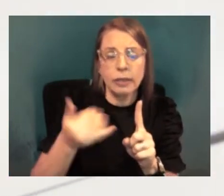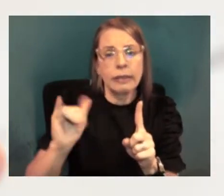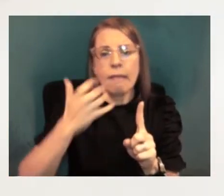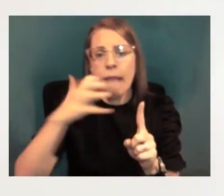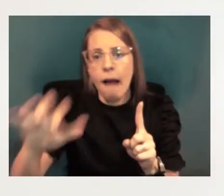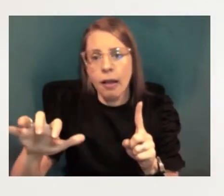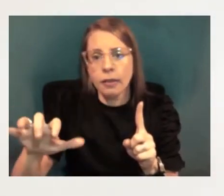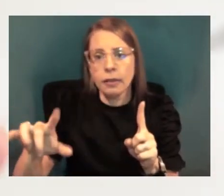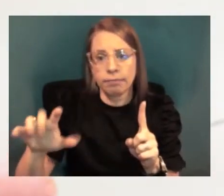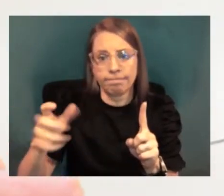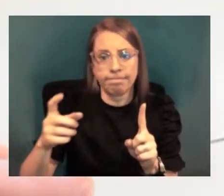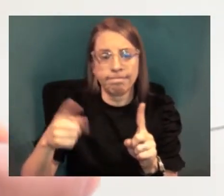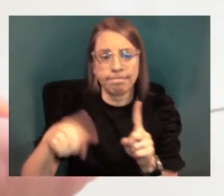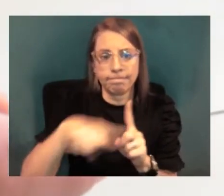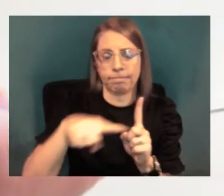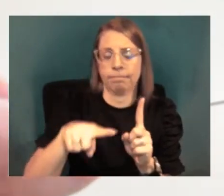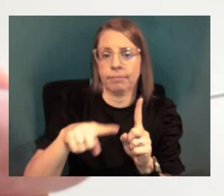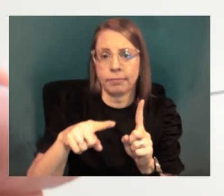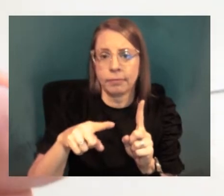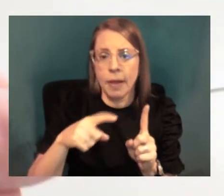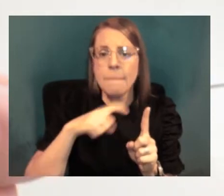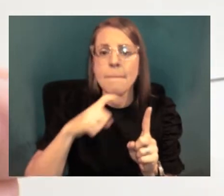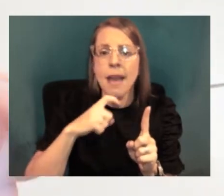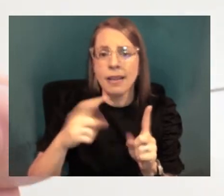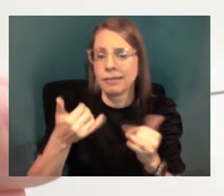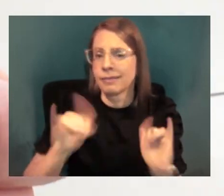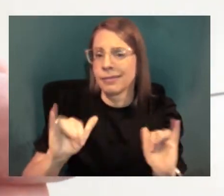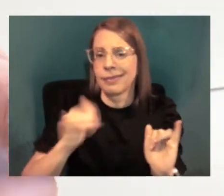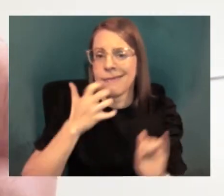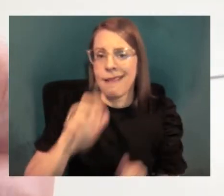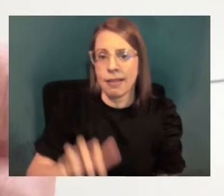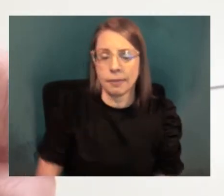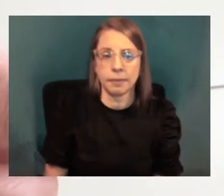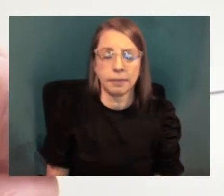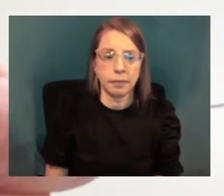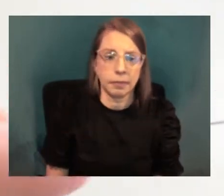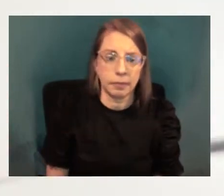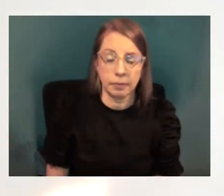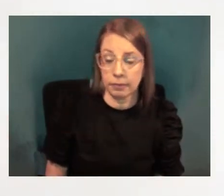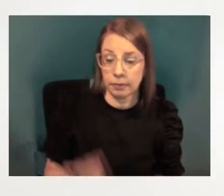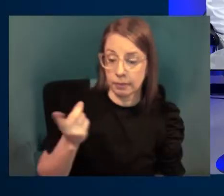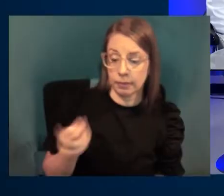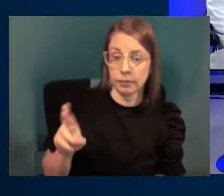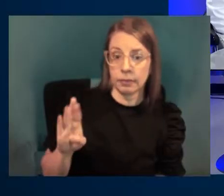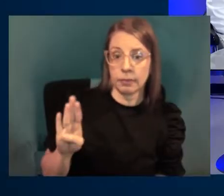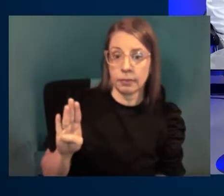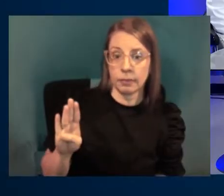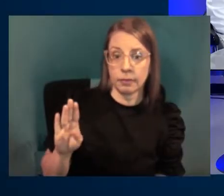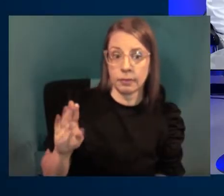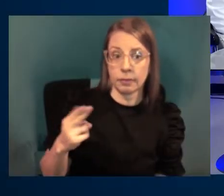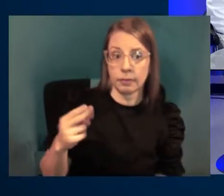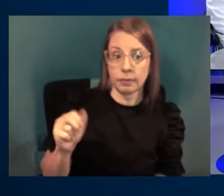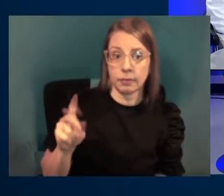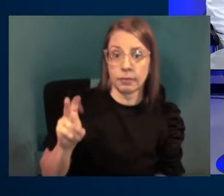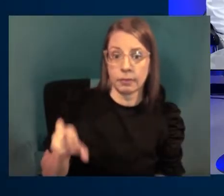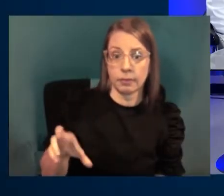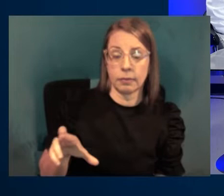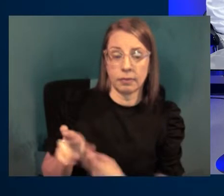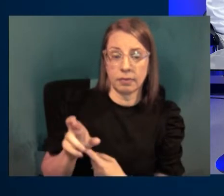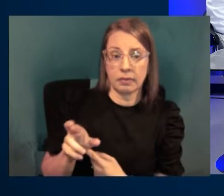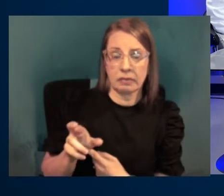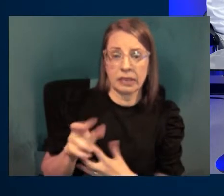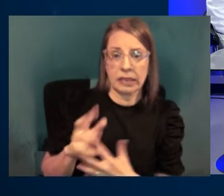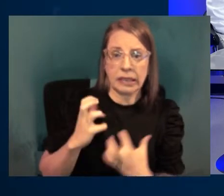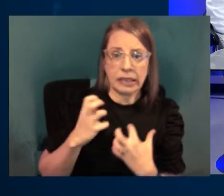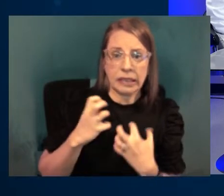burn. The metal stays very hot. Dr. Bhavsar, So this has got to be, a few times here. Yeah. you got to be cringing as you watch this because this is somebody's coming